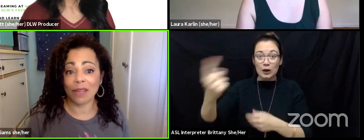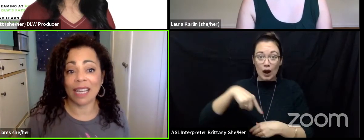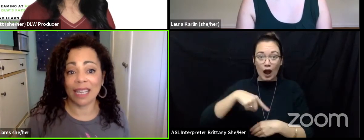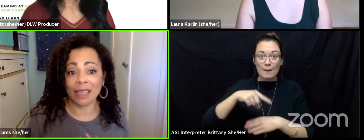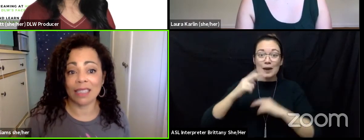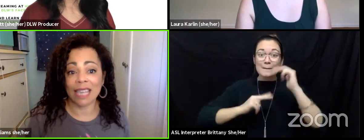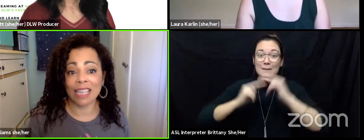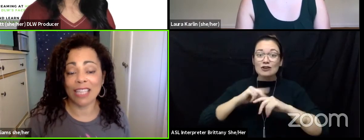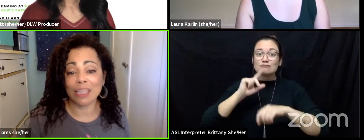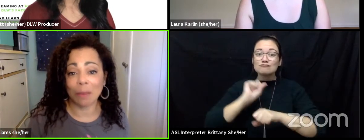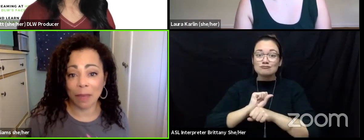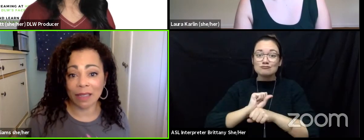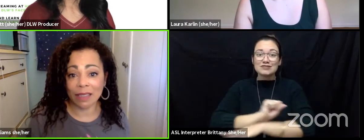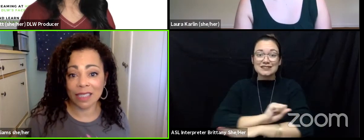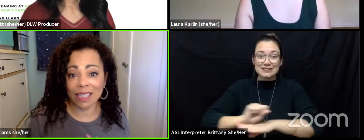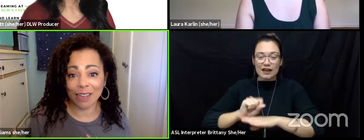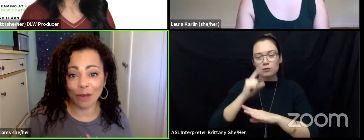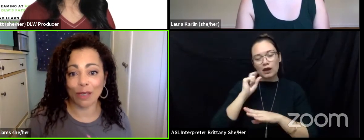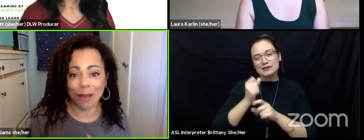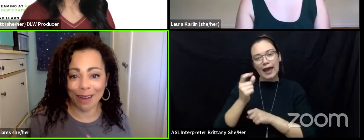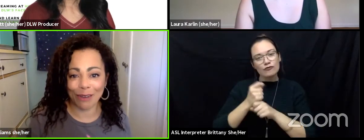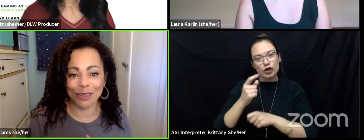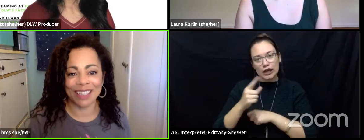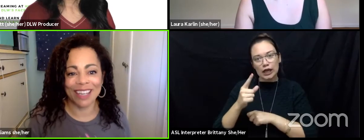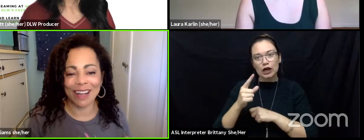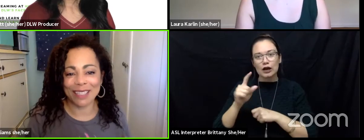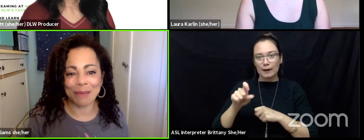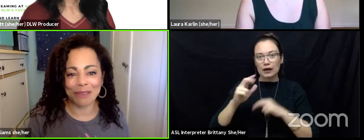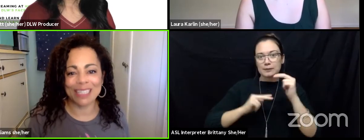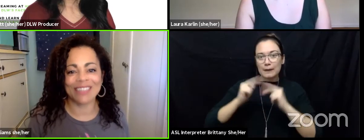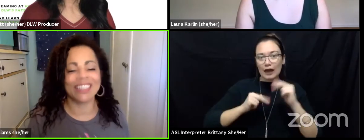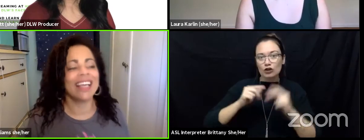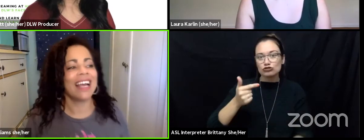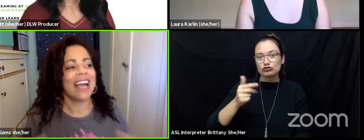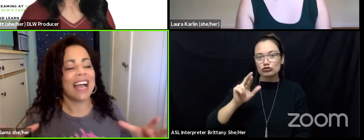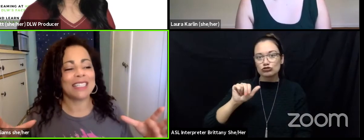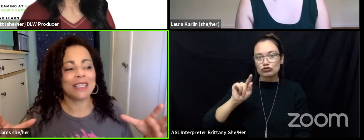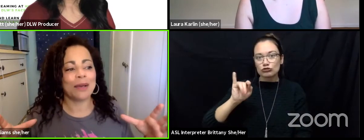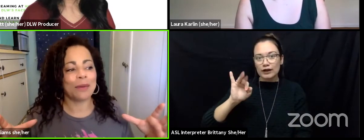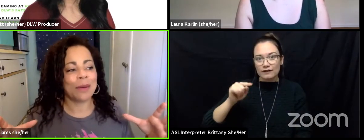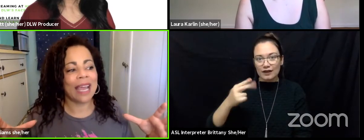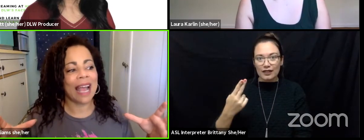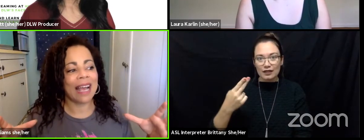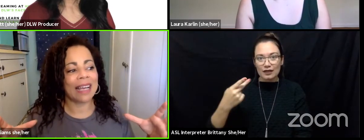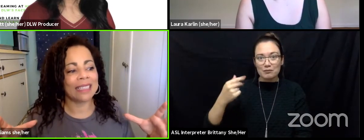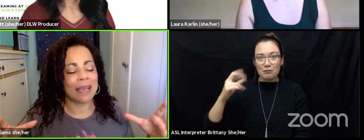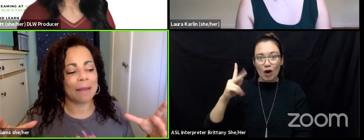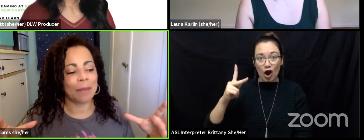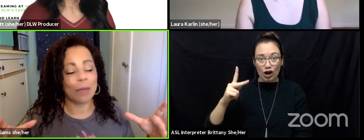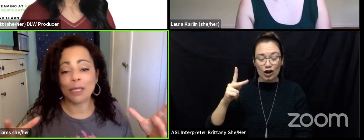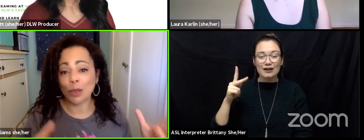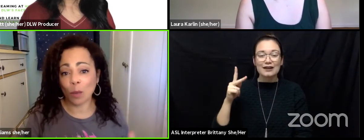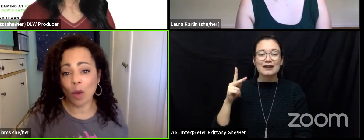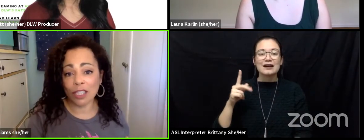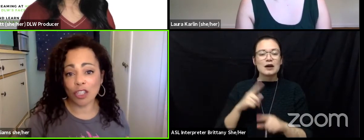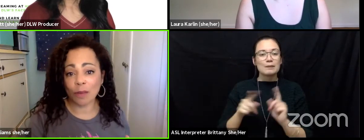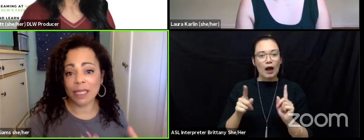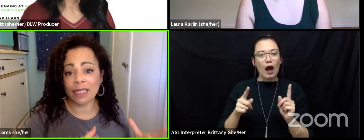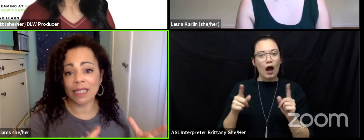because every year the stage has to be built in Griffith Park for our summer festival. And so we had, we'd been